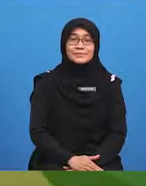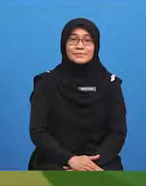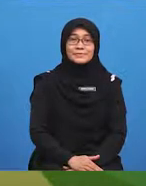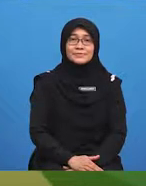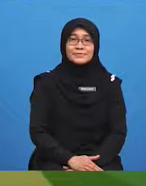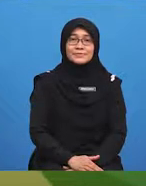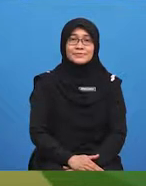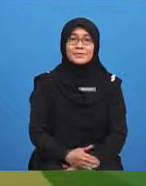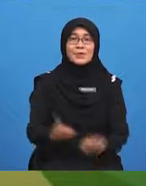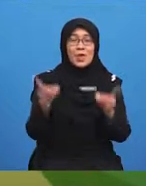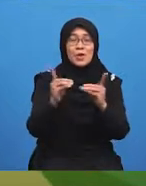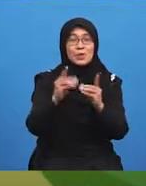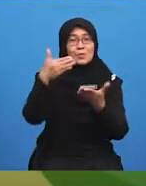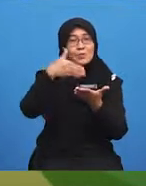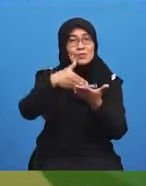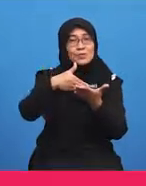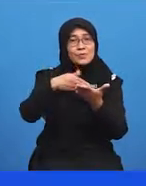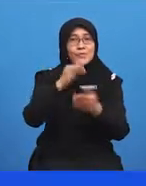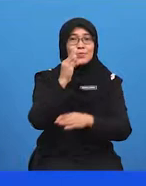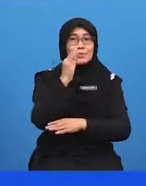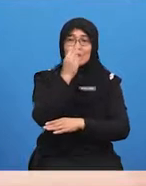Fun Facts with YOLO.